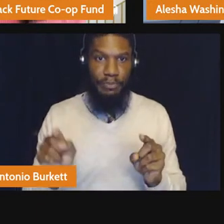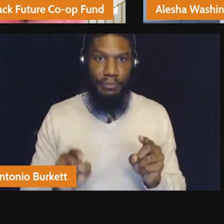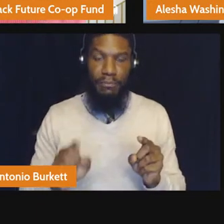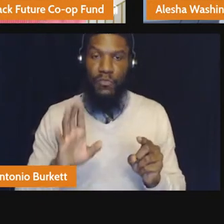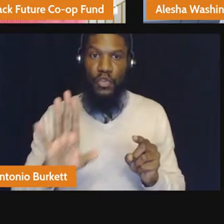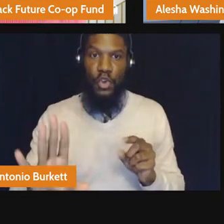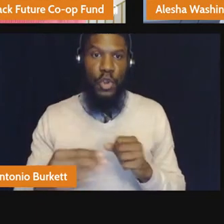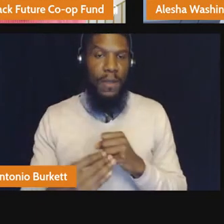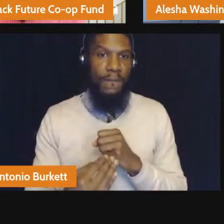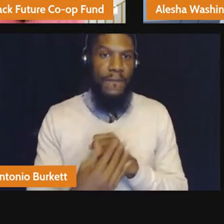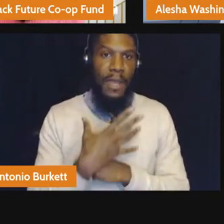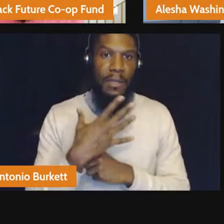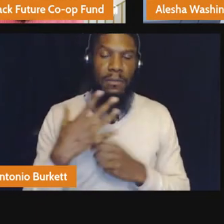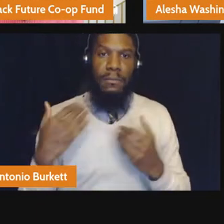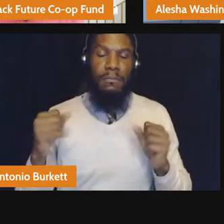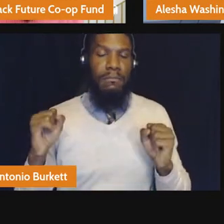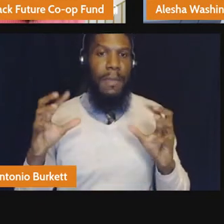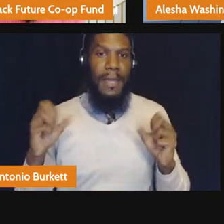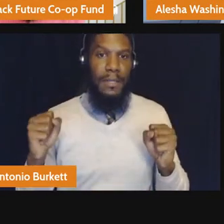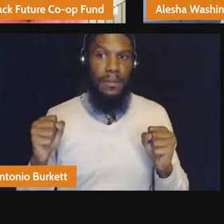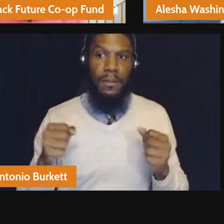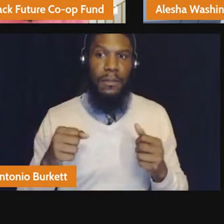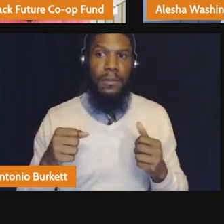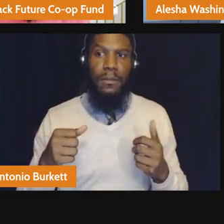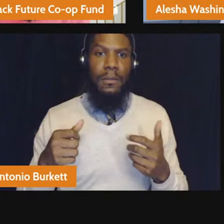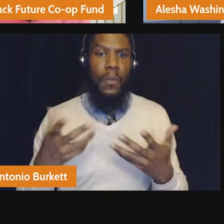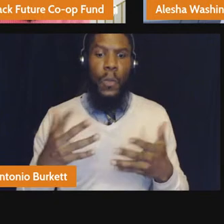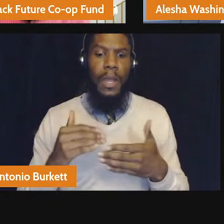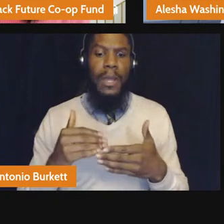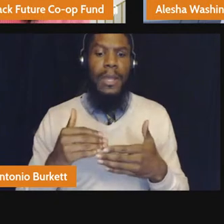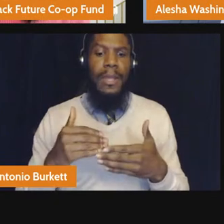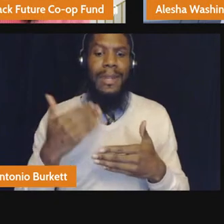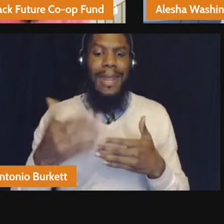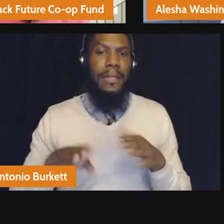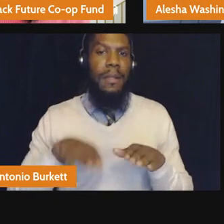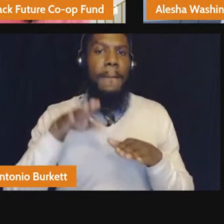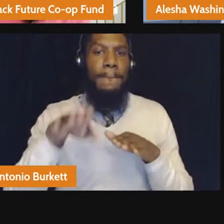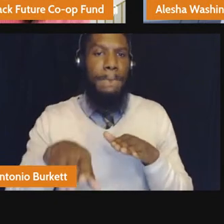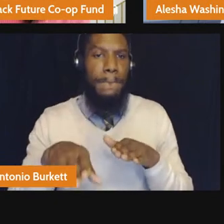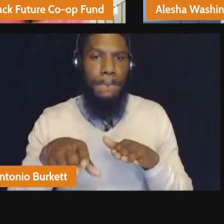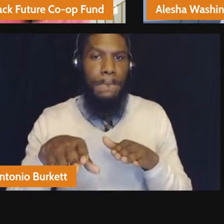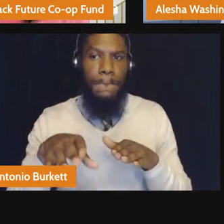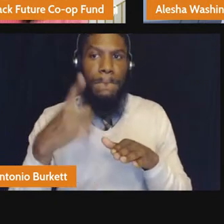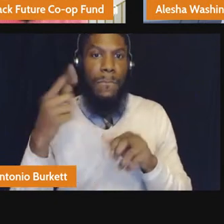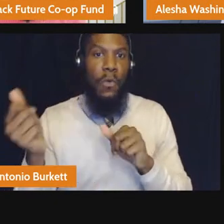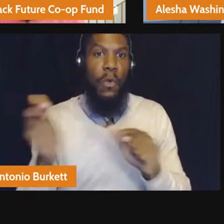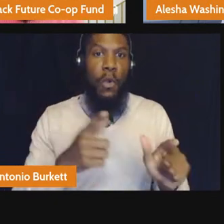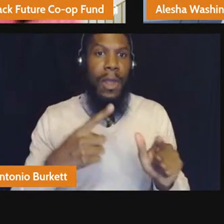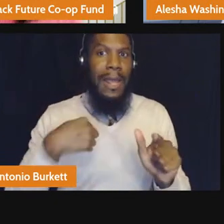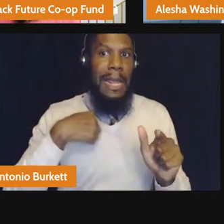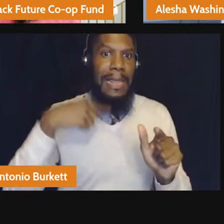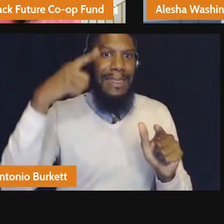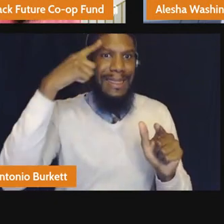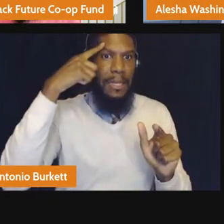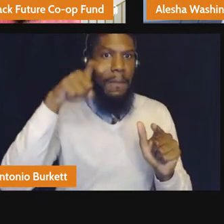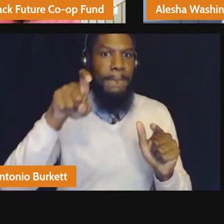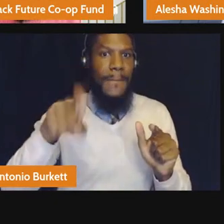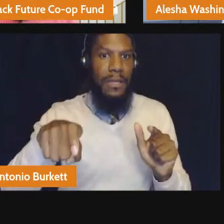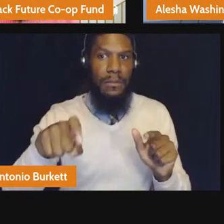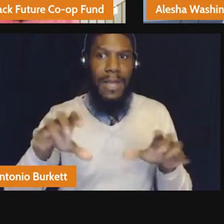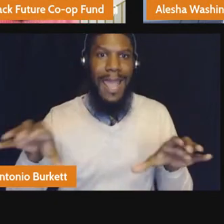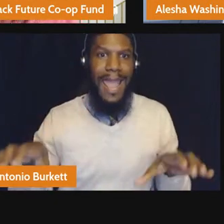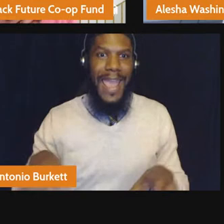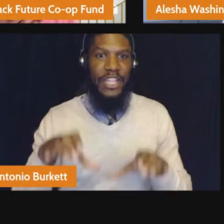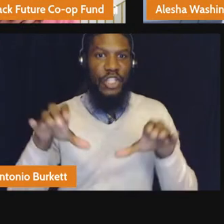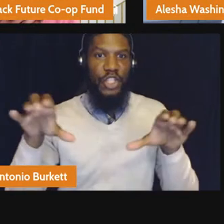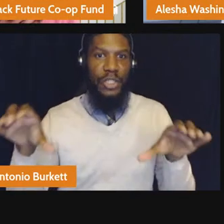advice. The next step for everyone here, I think, has to be action. It's really great to tune in and listen. And